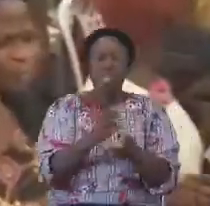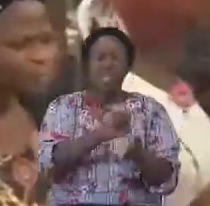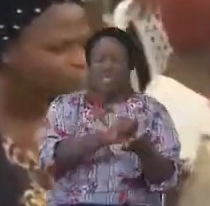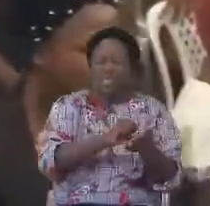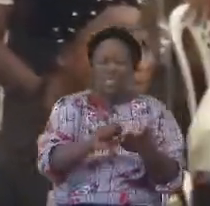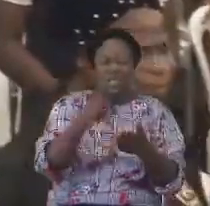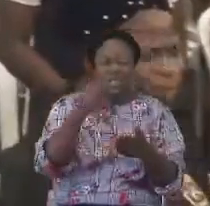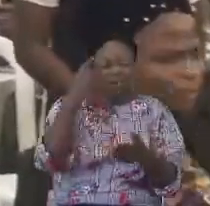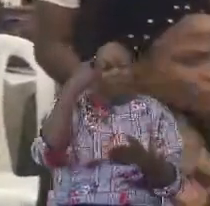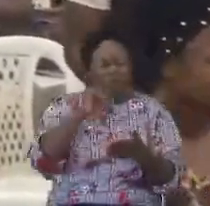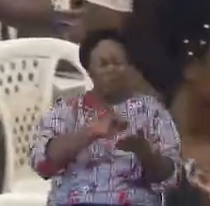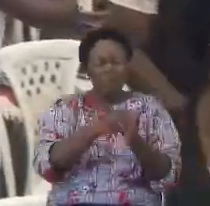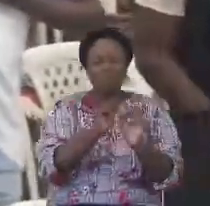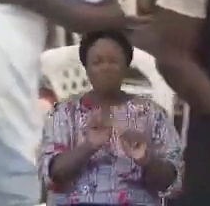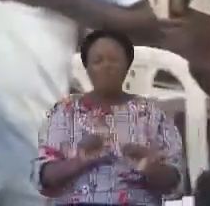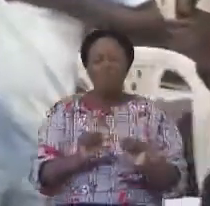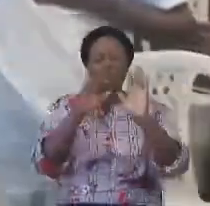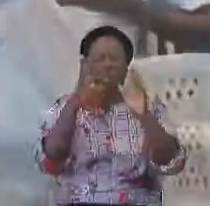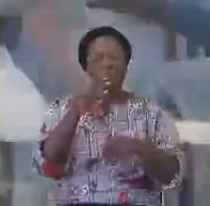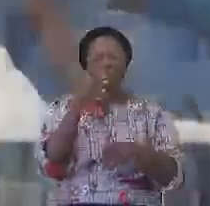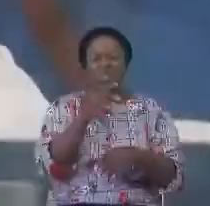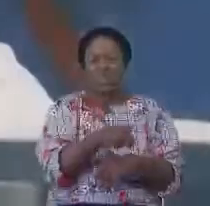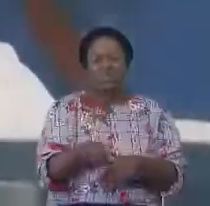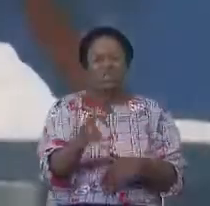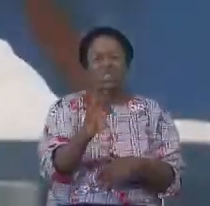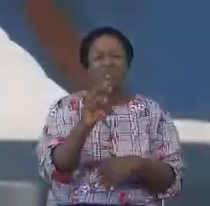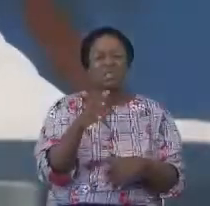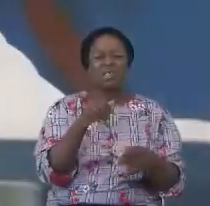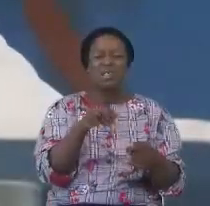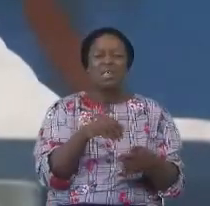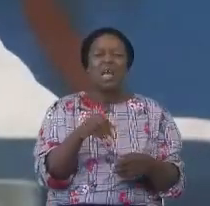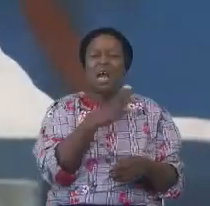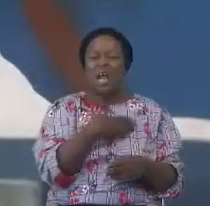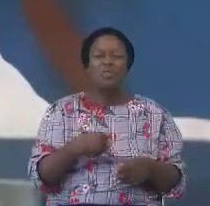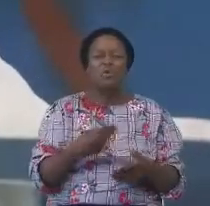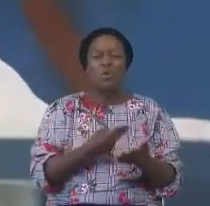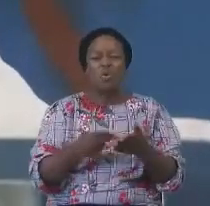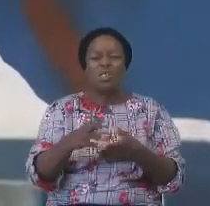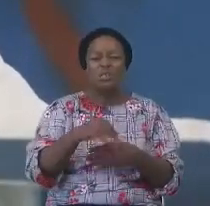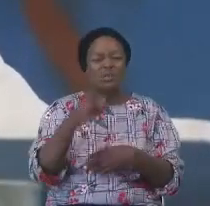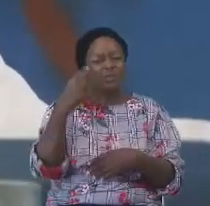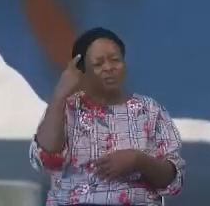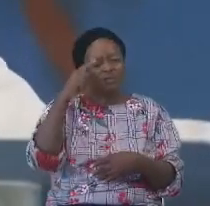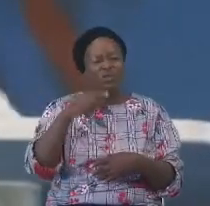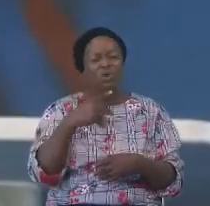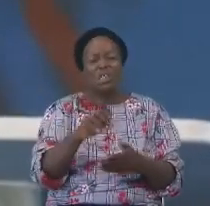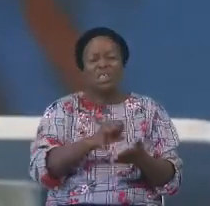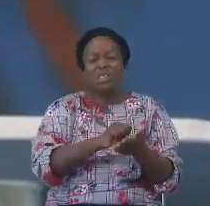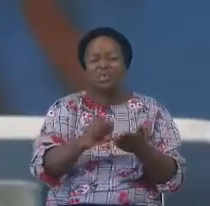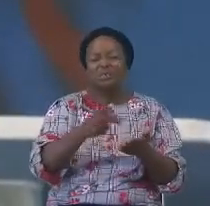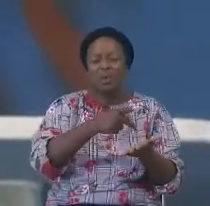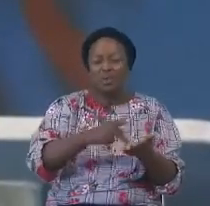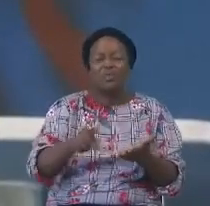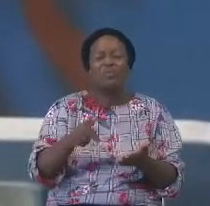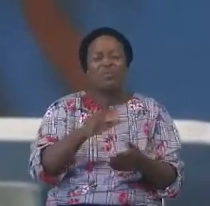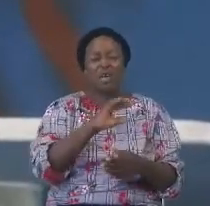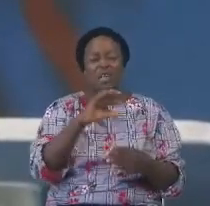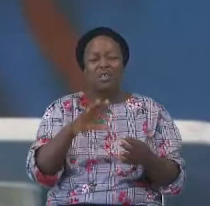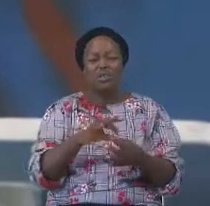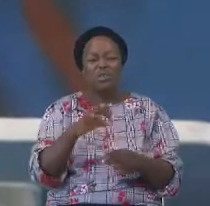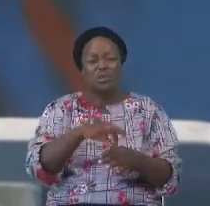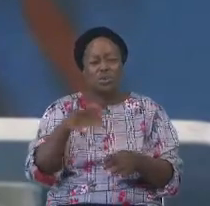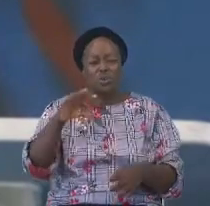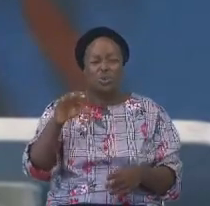Salvation for those who repent. Sanctification for those who consecrate themselves. And Holy